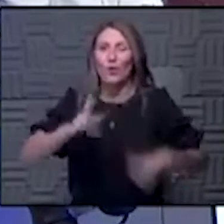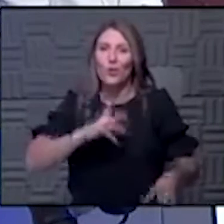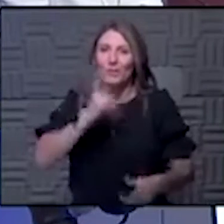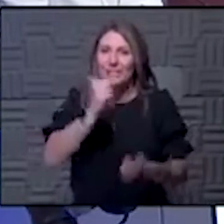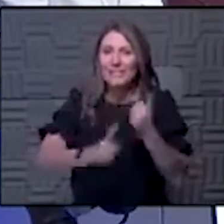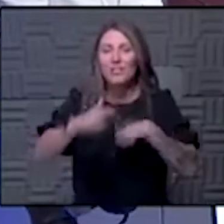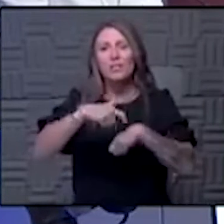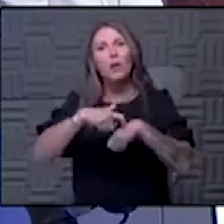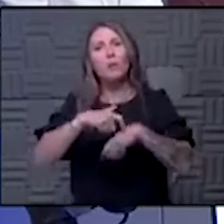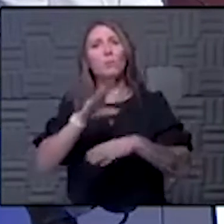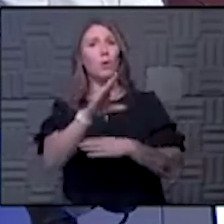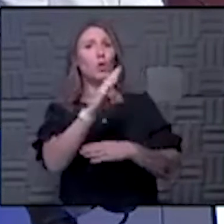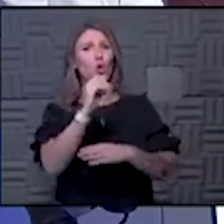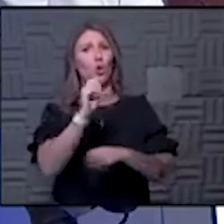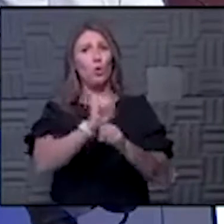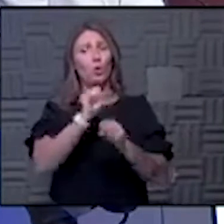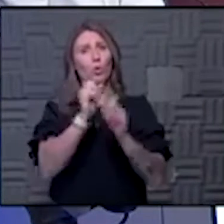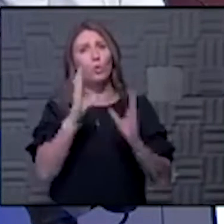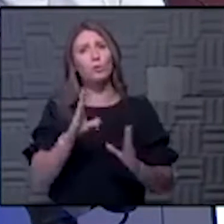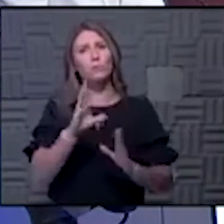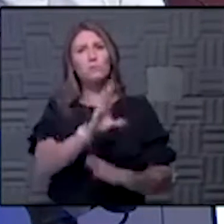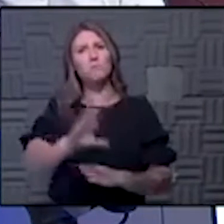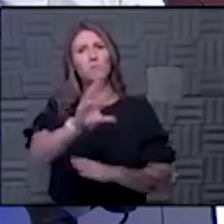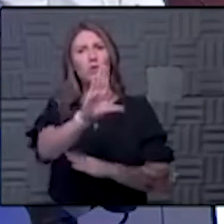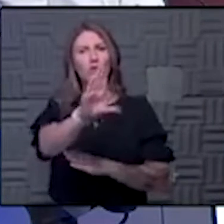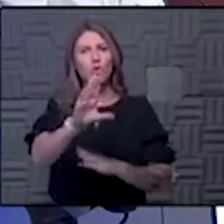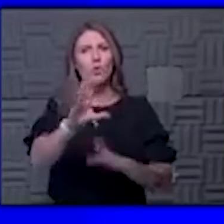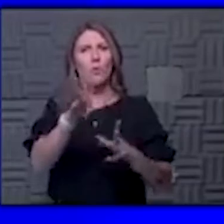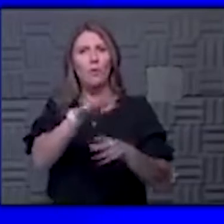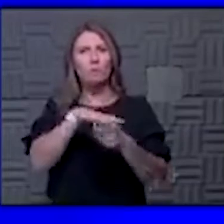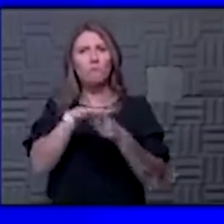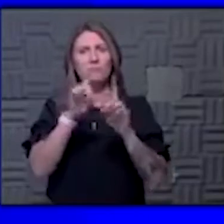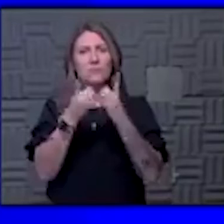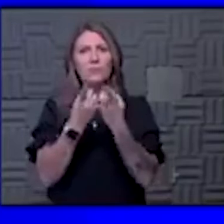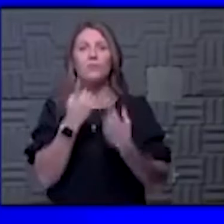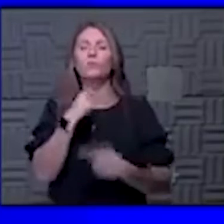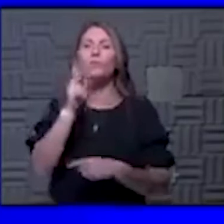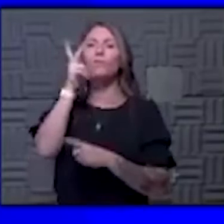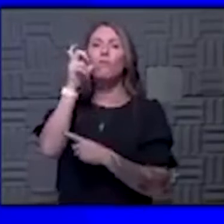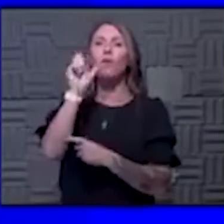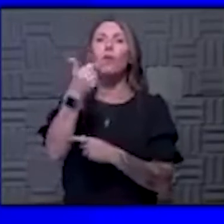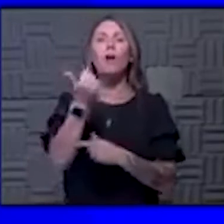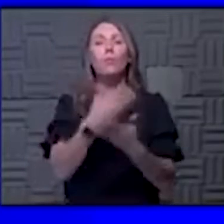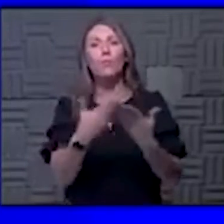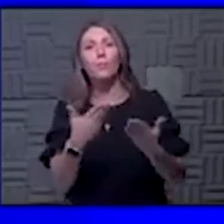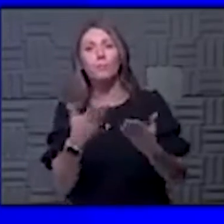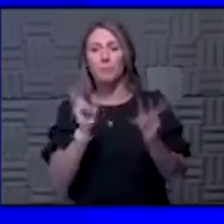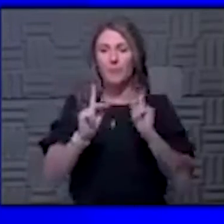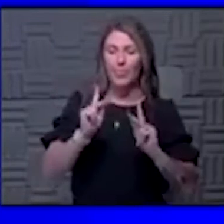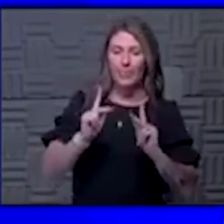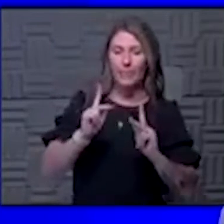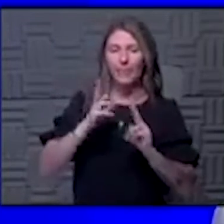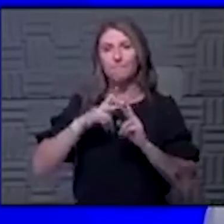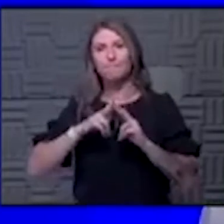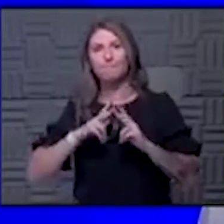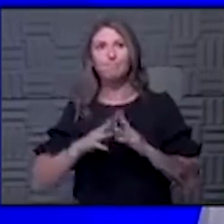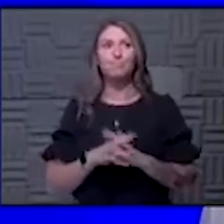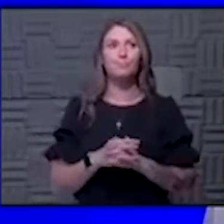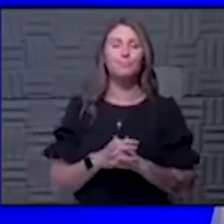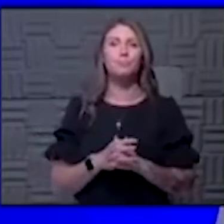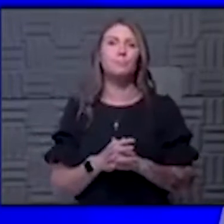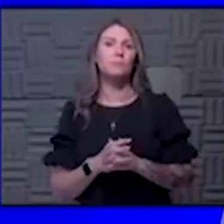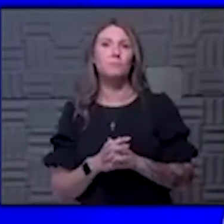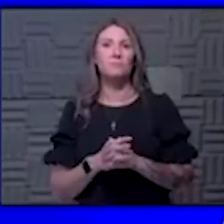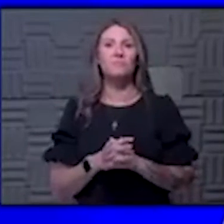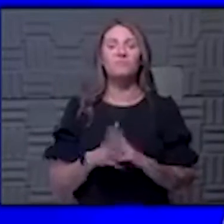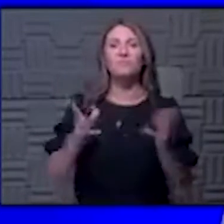your colleagues? What's some of the other guys doing in your division? We've heard of other things where people would, either wear